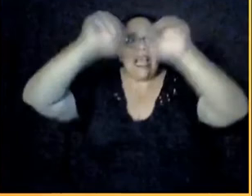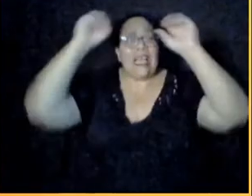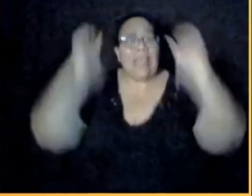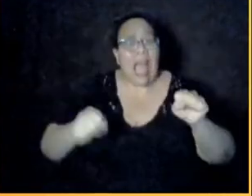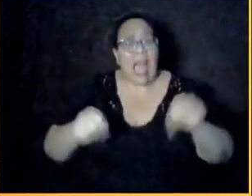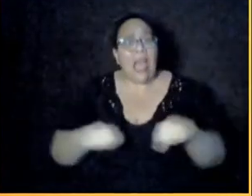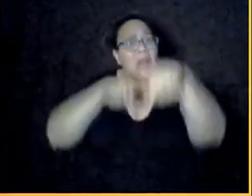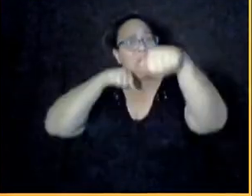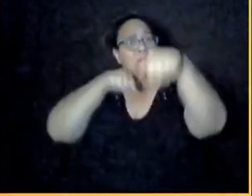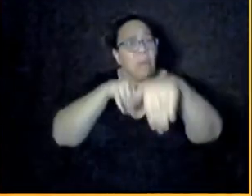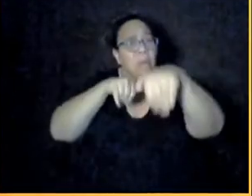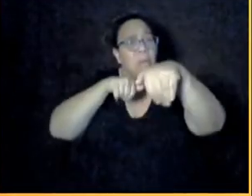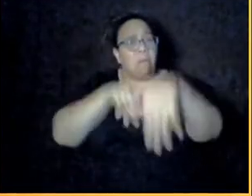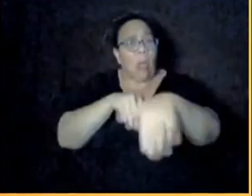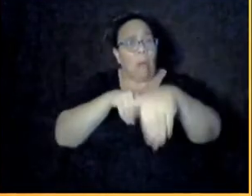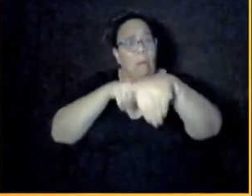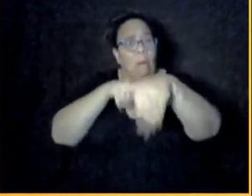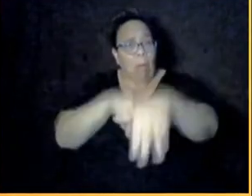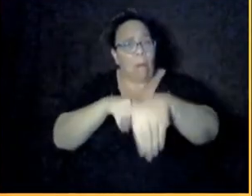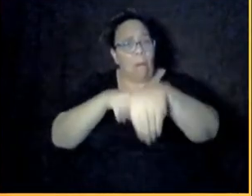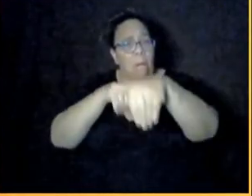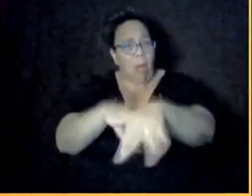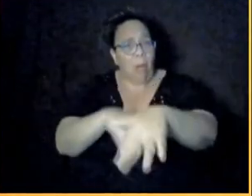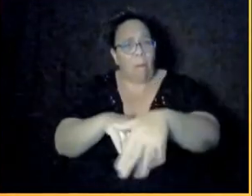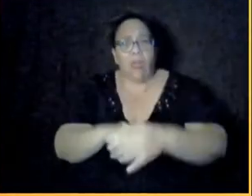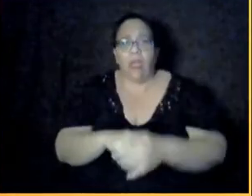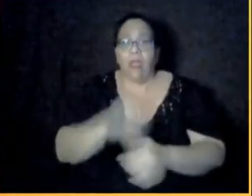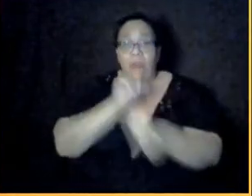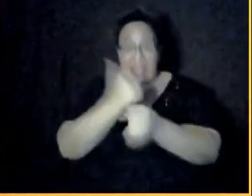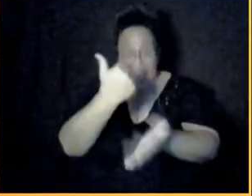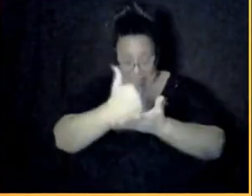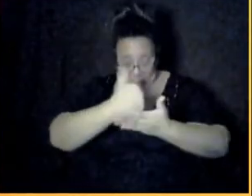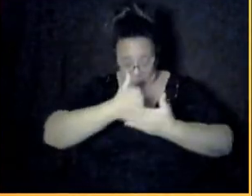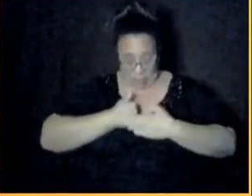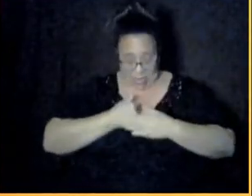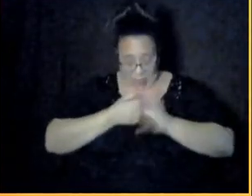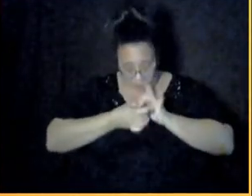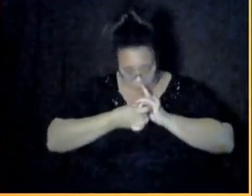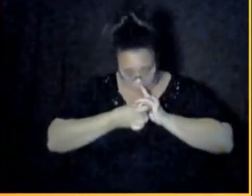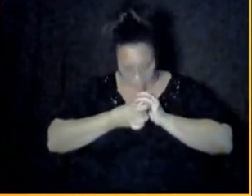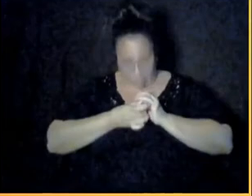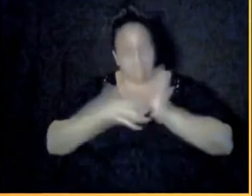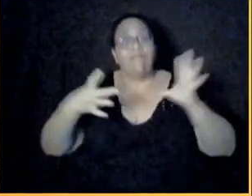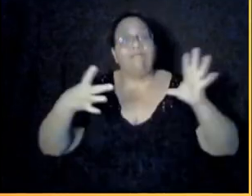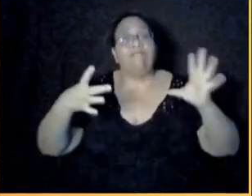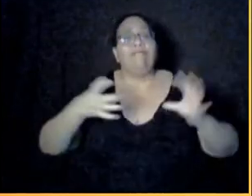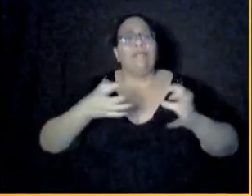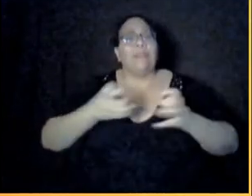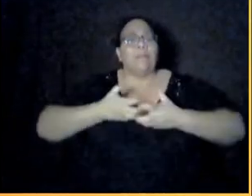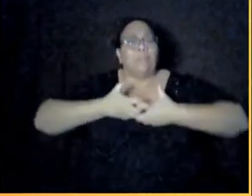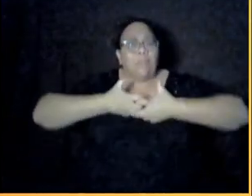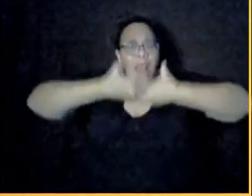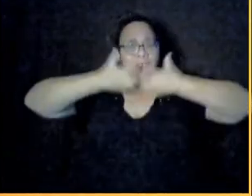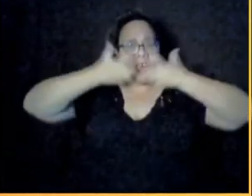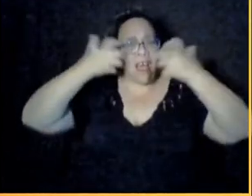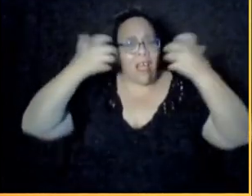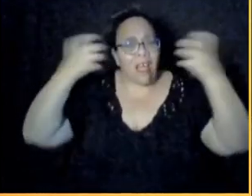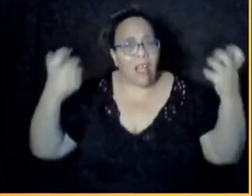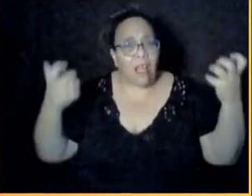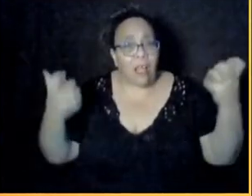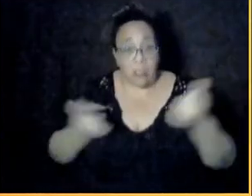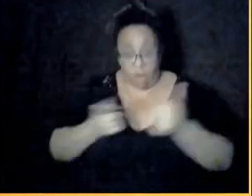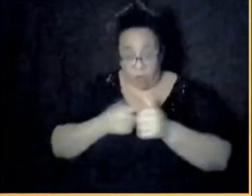marching down the city. Like, it just helps me release so much anger, because at first, honestly, my mind